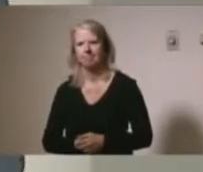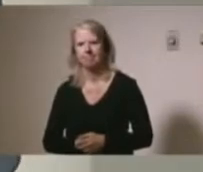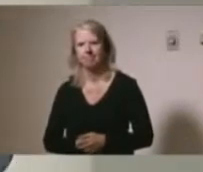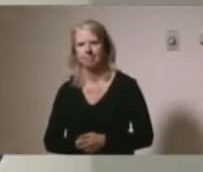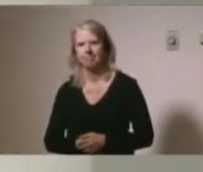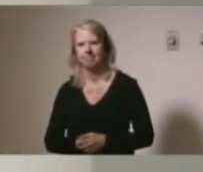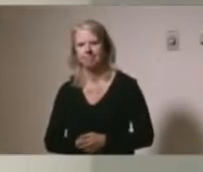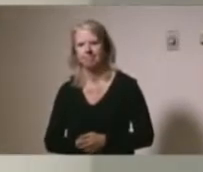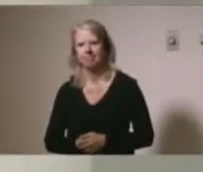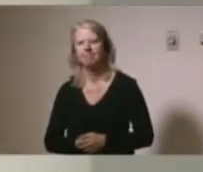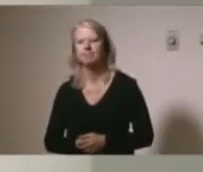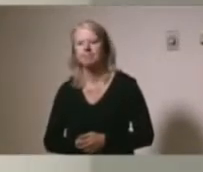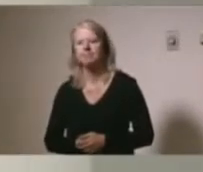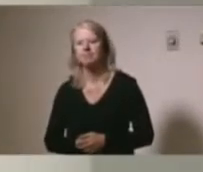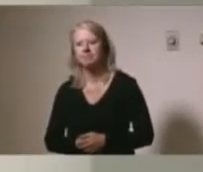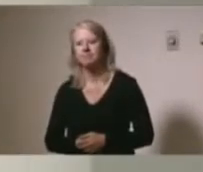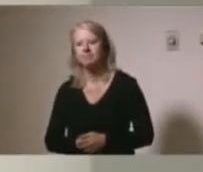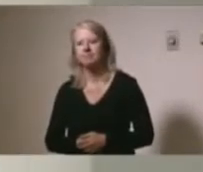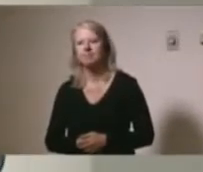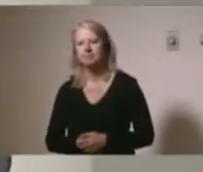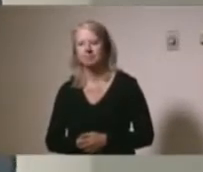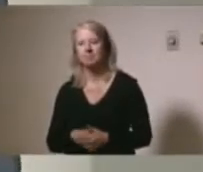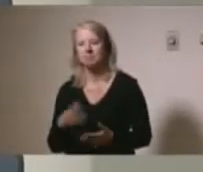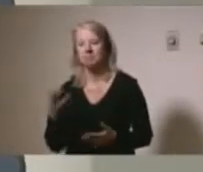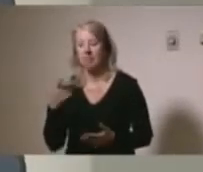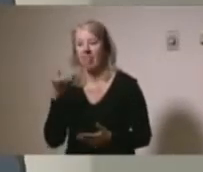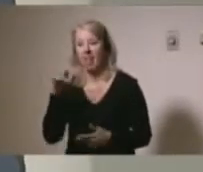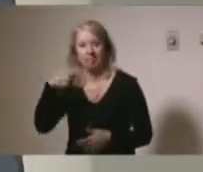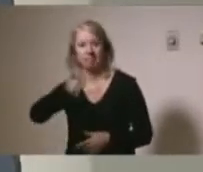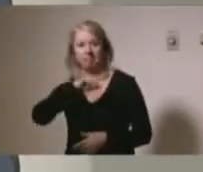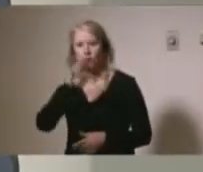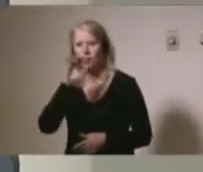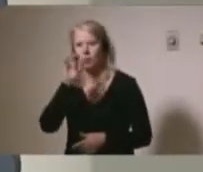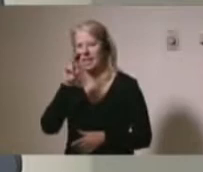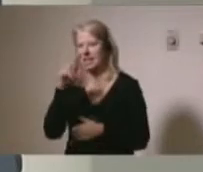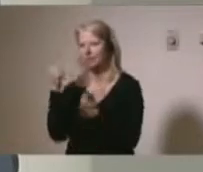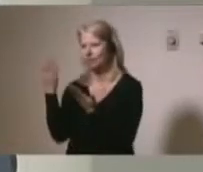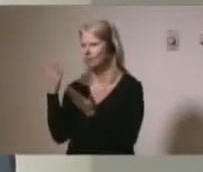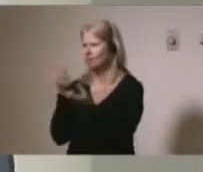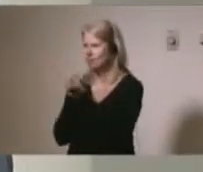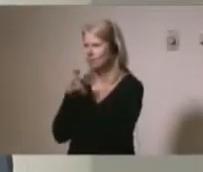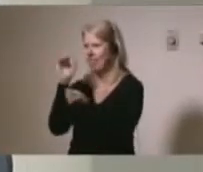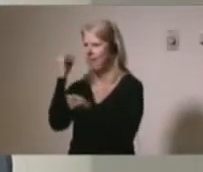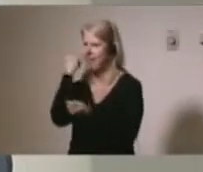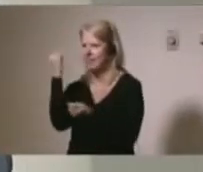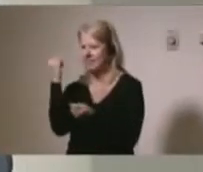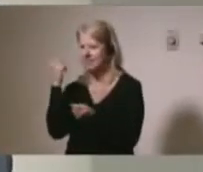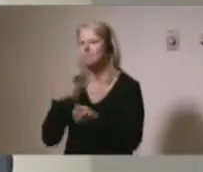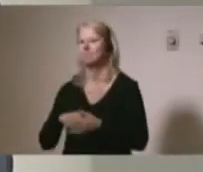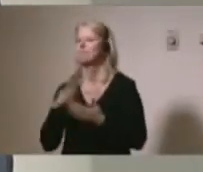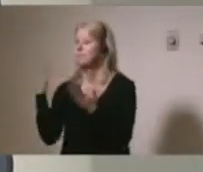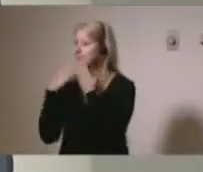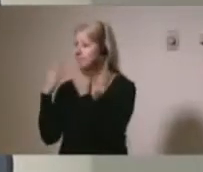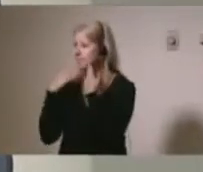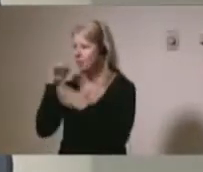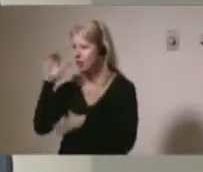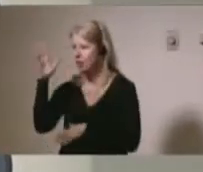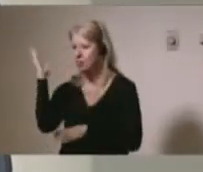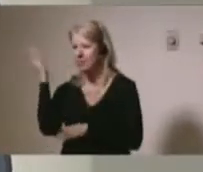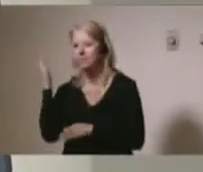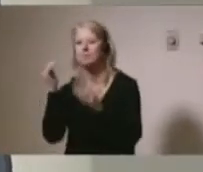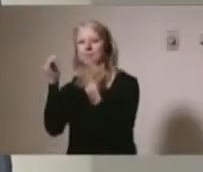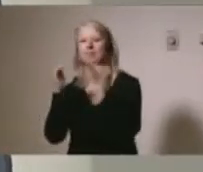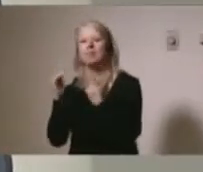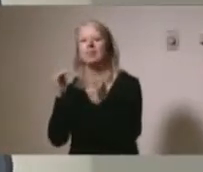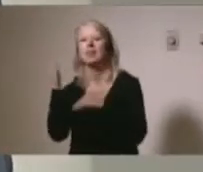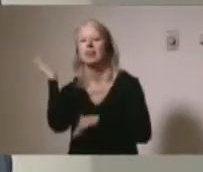And that is what the union is proposing. So thank you very much for your presentation. George Collins is the National